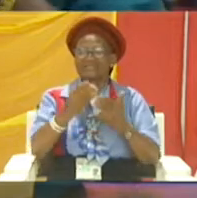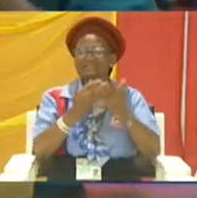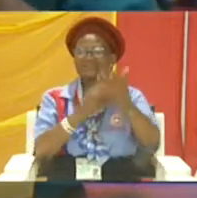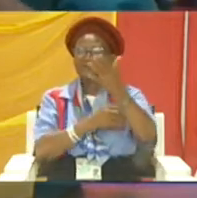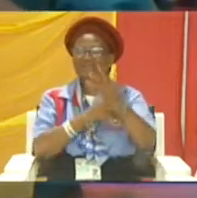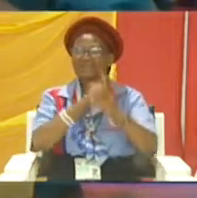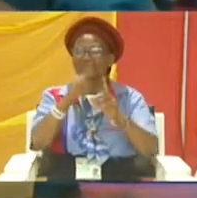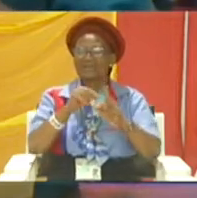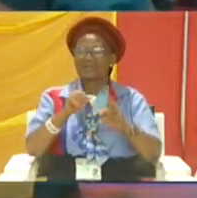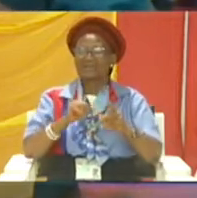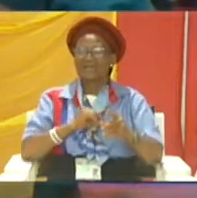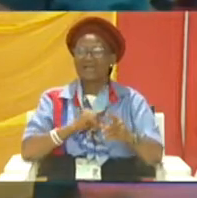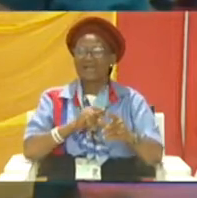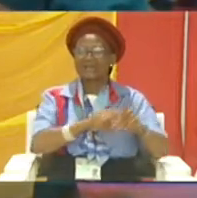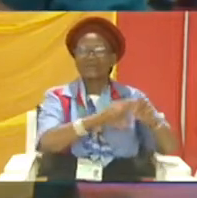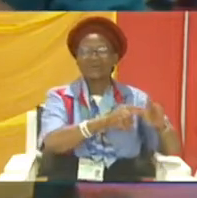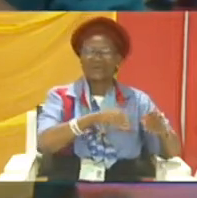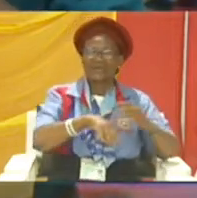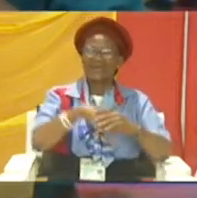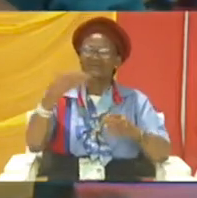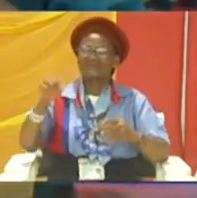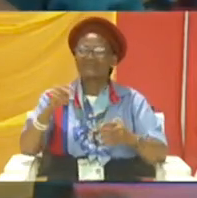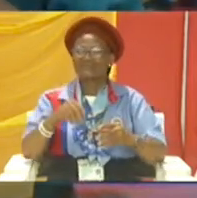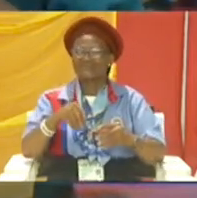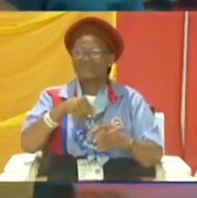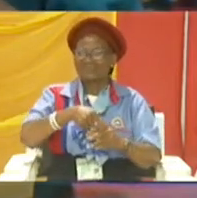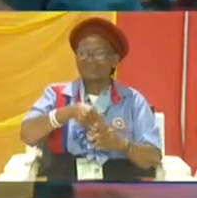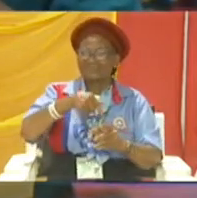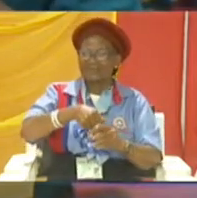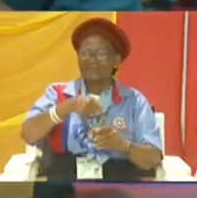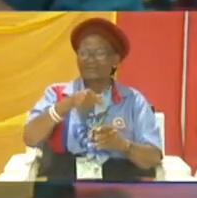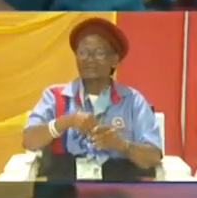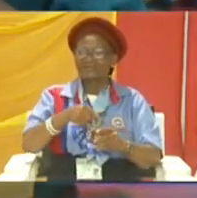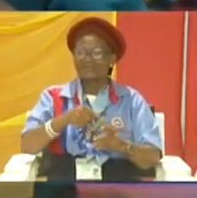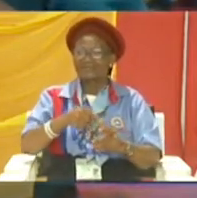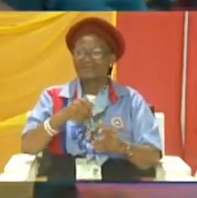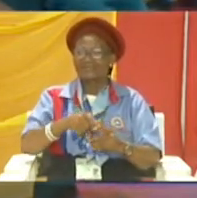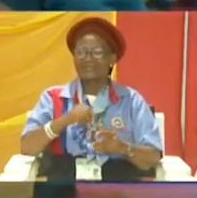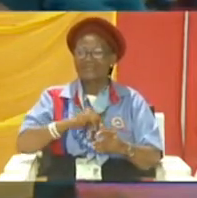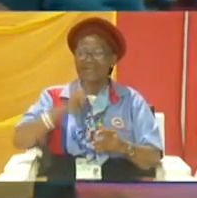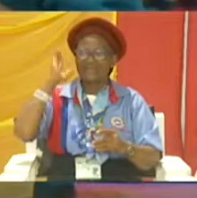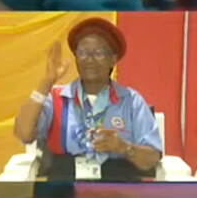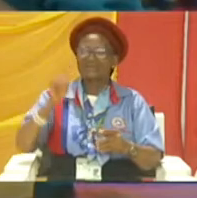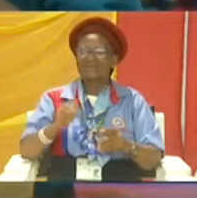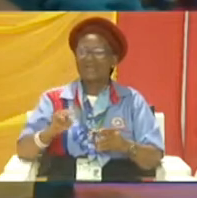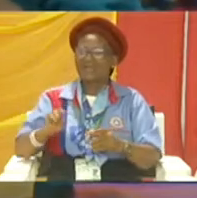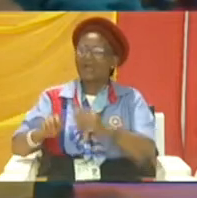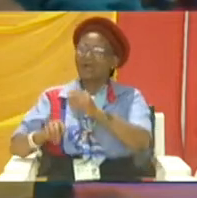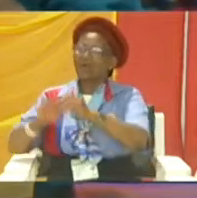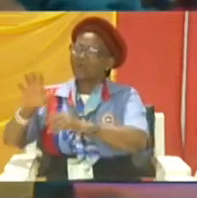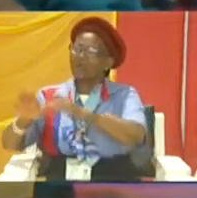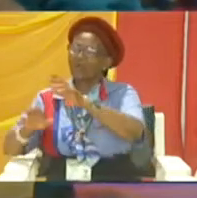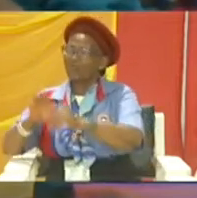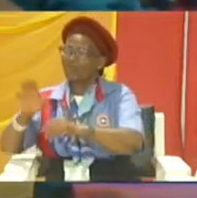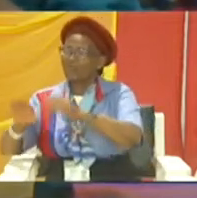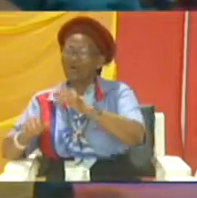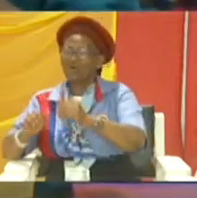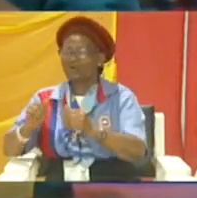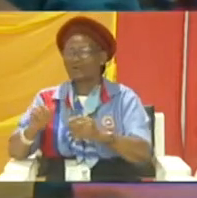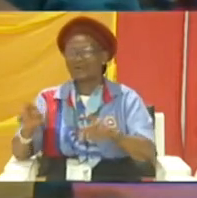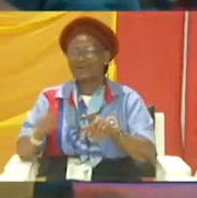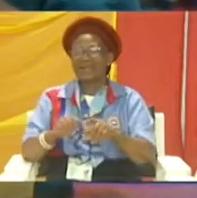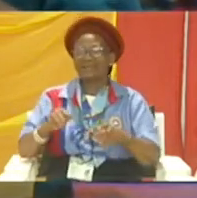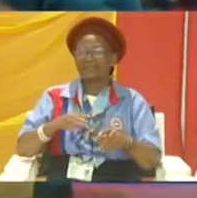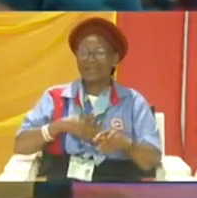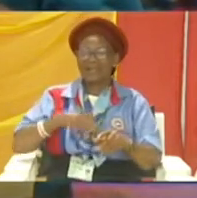when I run out of petrol, then I will trek like my wife said. And